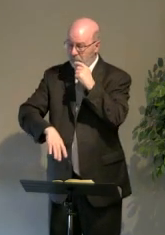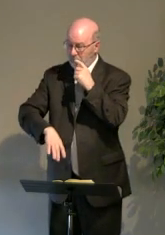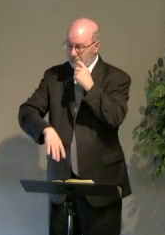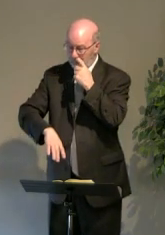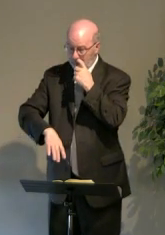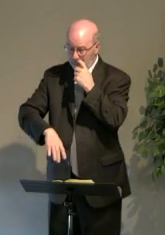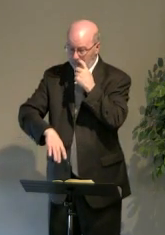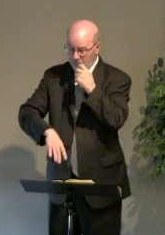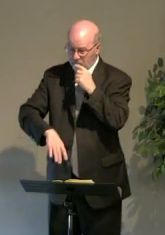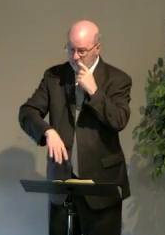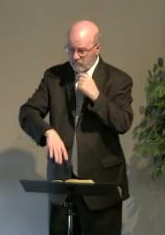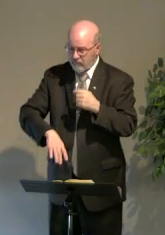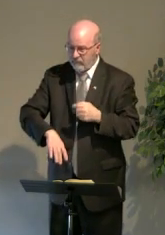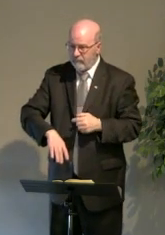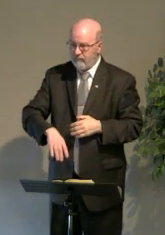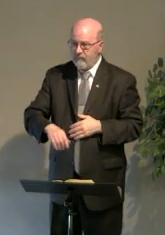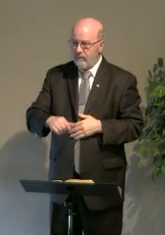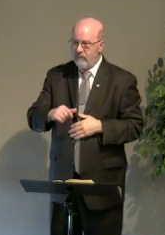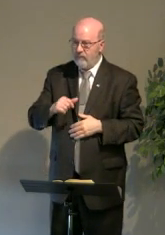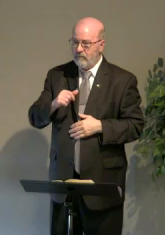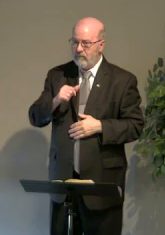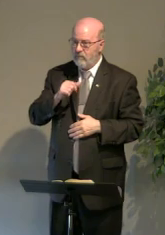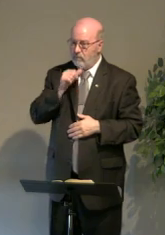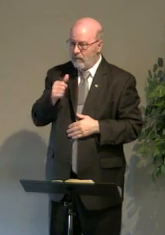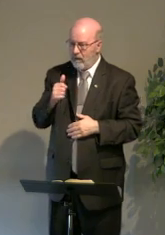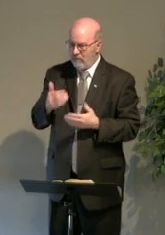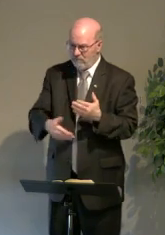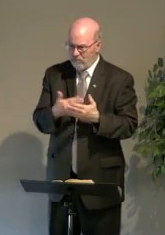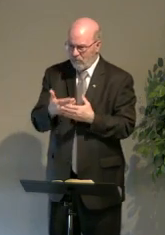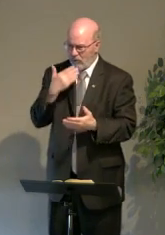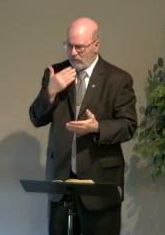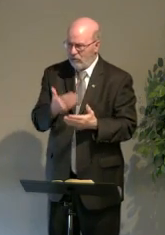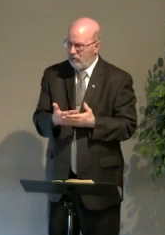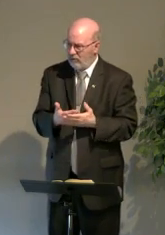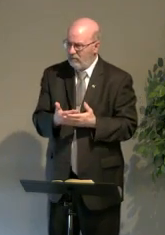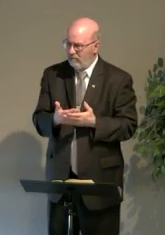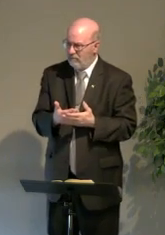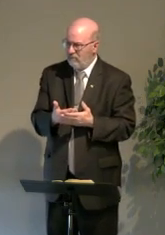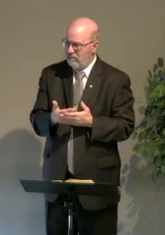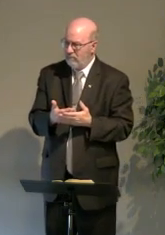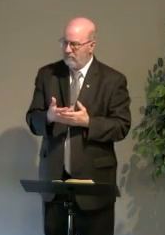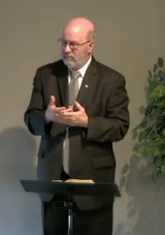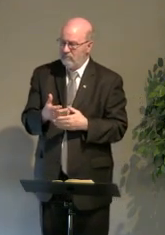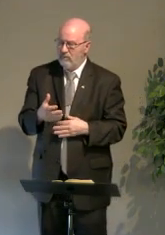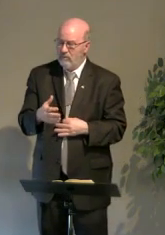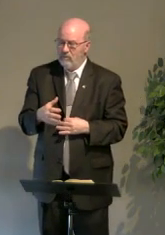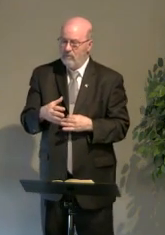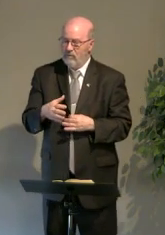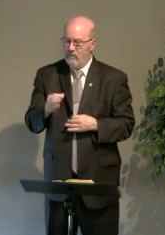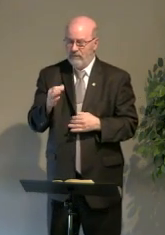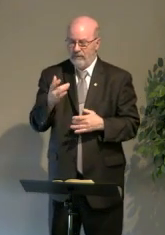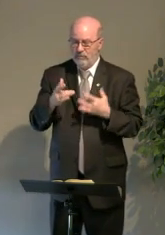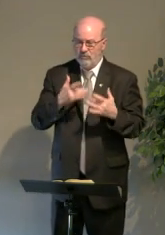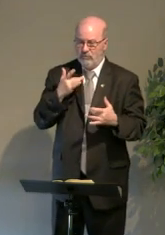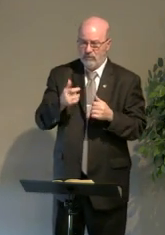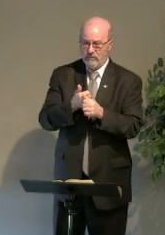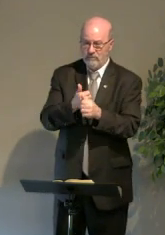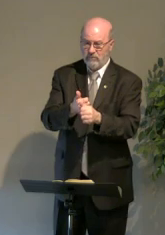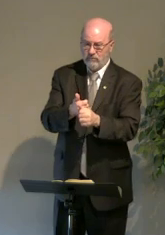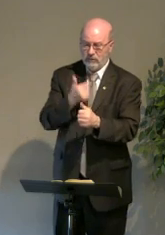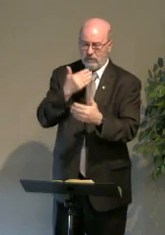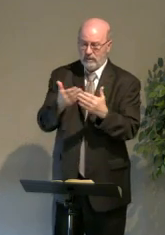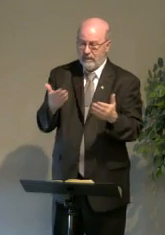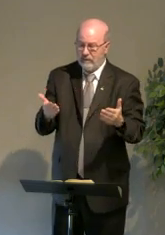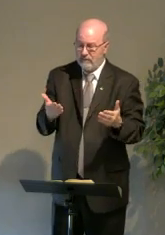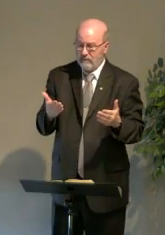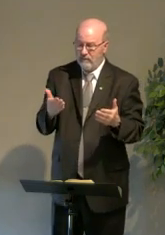born, we're not morally born good, where we find joy in pursuing good